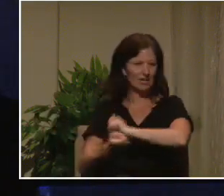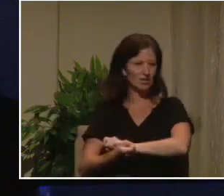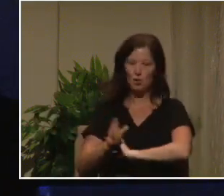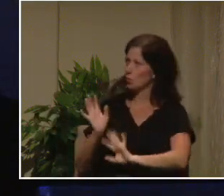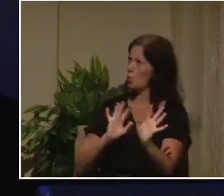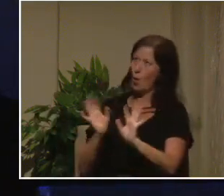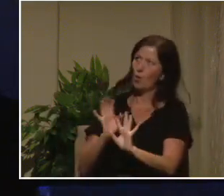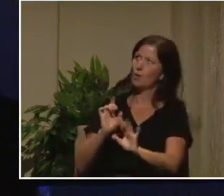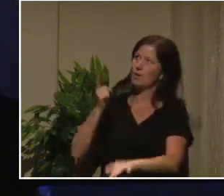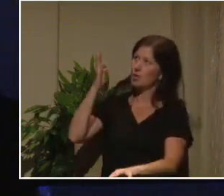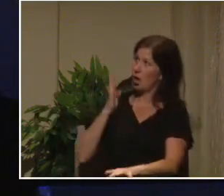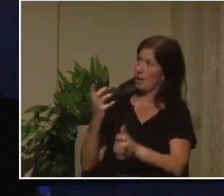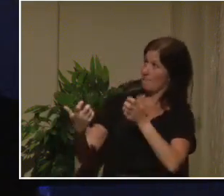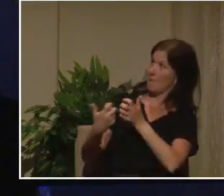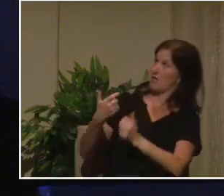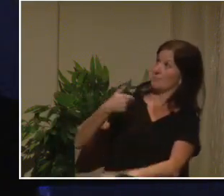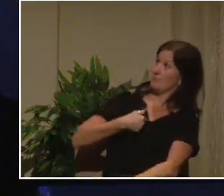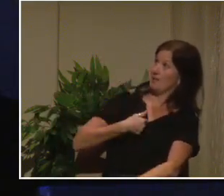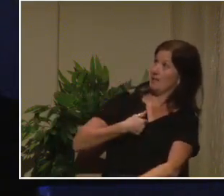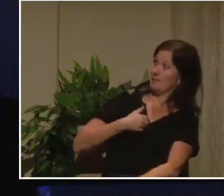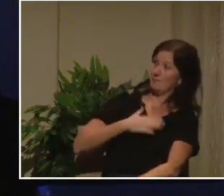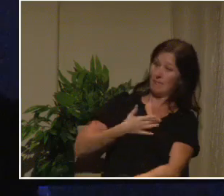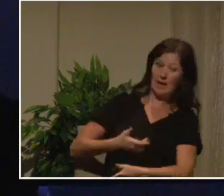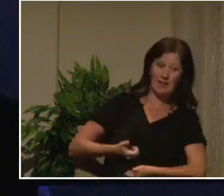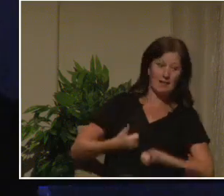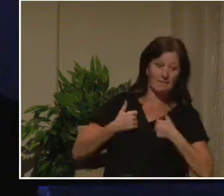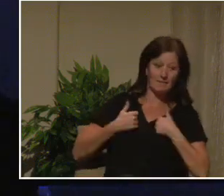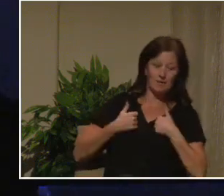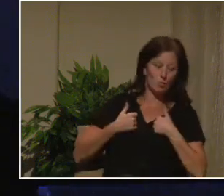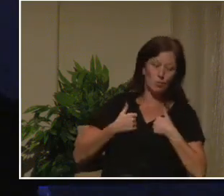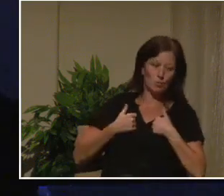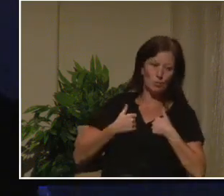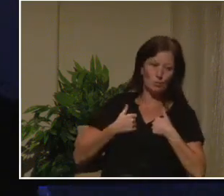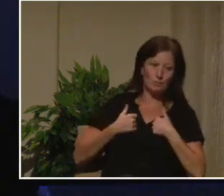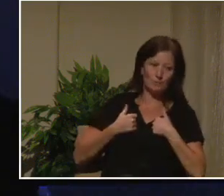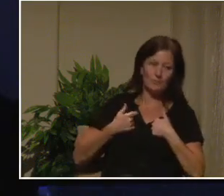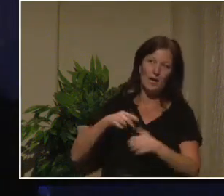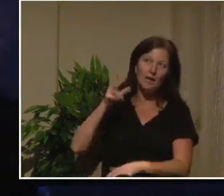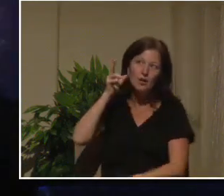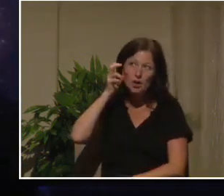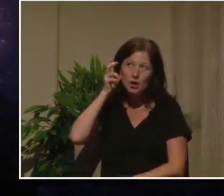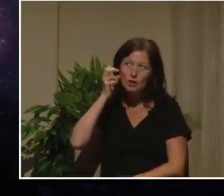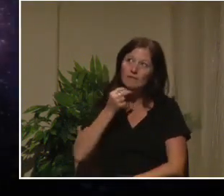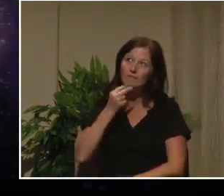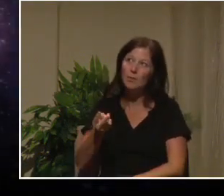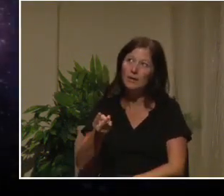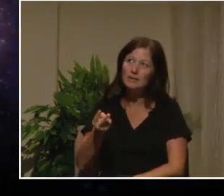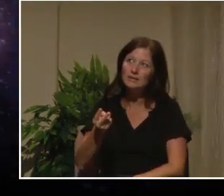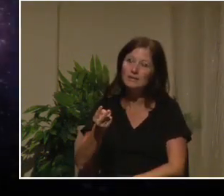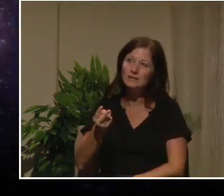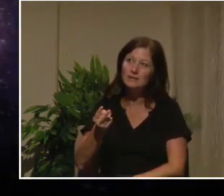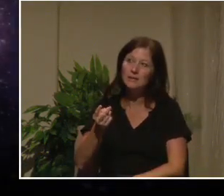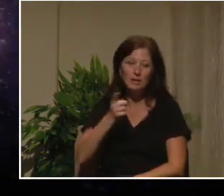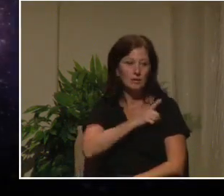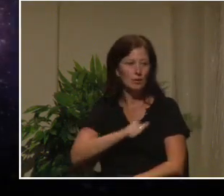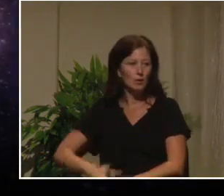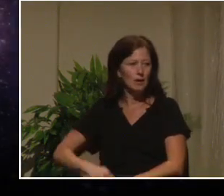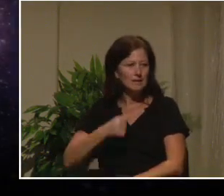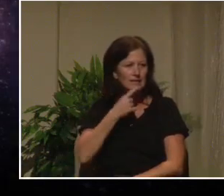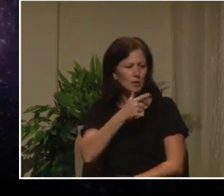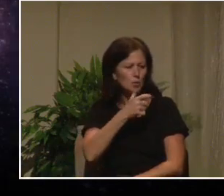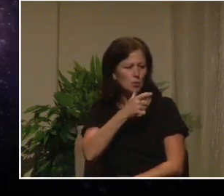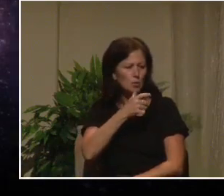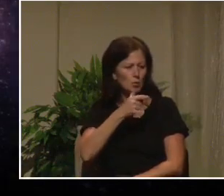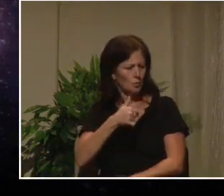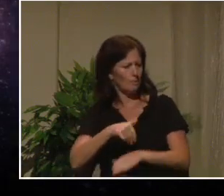it goes. And we read these words. He said, I heard the voice of the Lord saying, whom shall I send and who will go